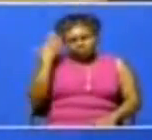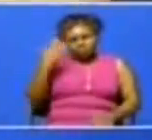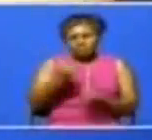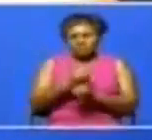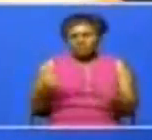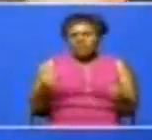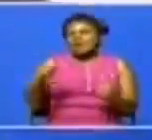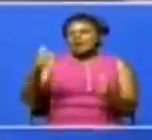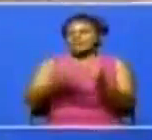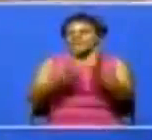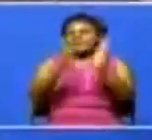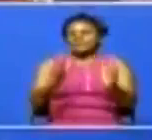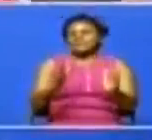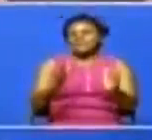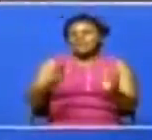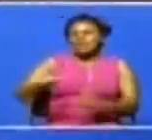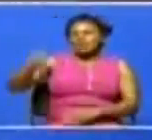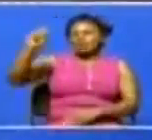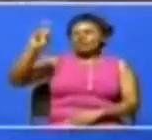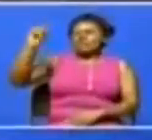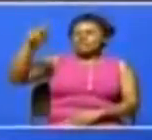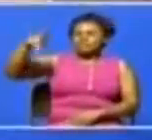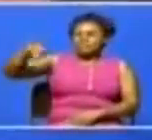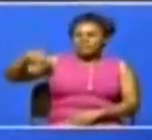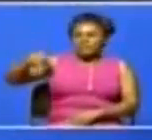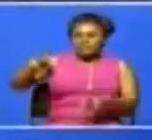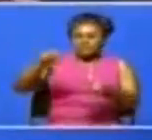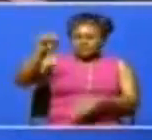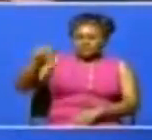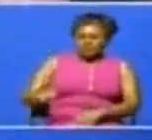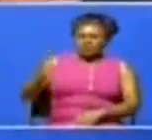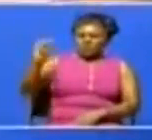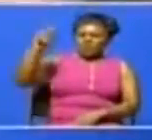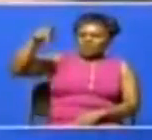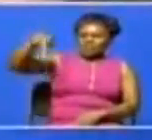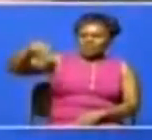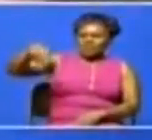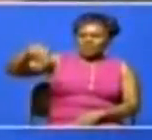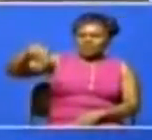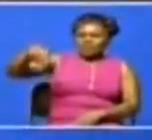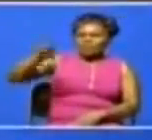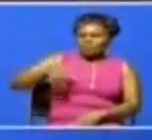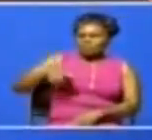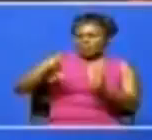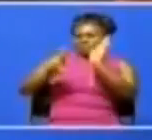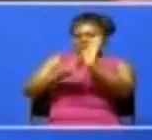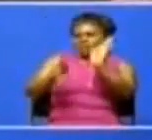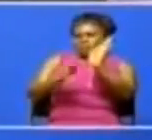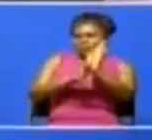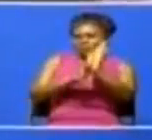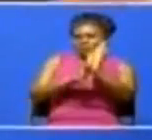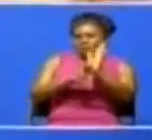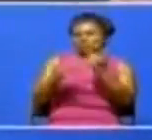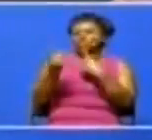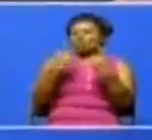Other elected leaders, Isiolo North MP Hassan Odha, Isiolo South MP Abdi Koropu, Woman Representative Rehema Jaldesa